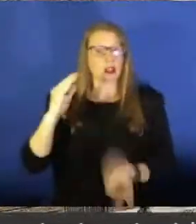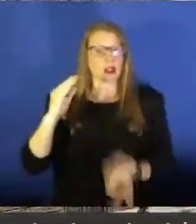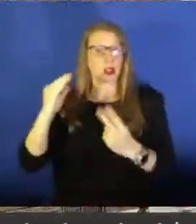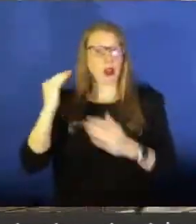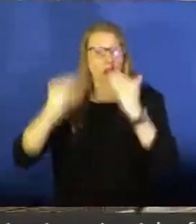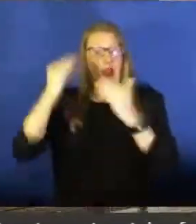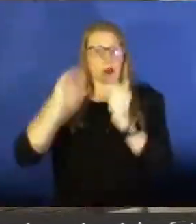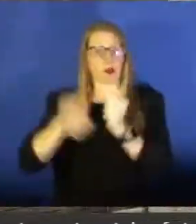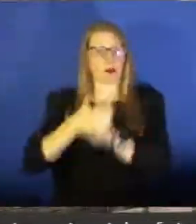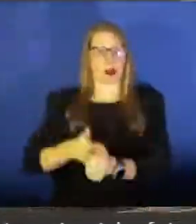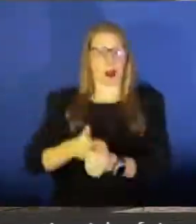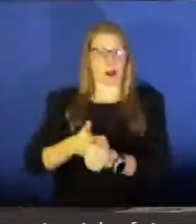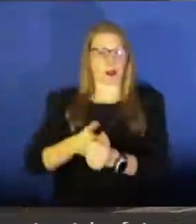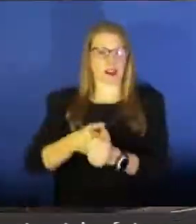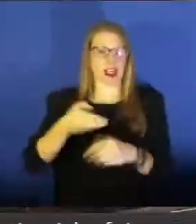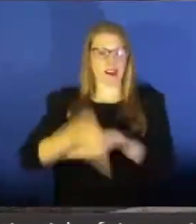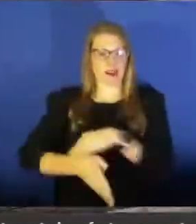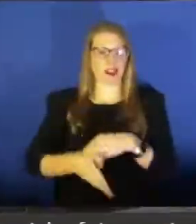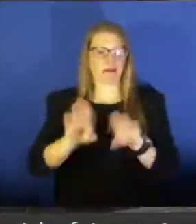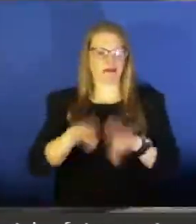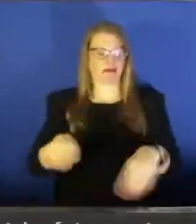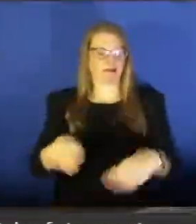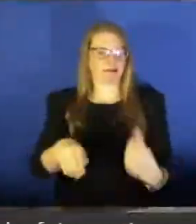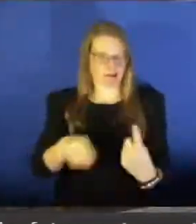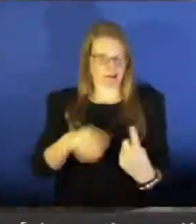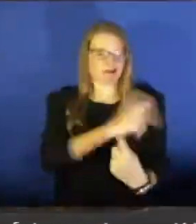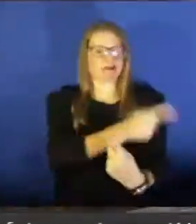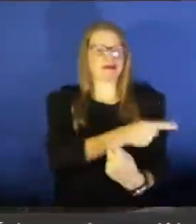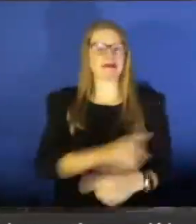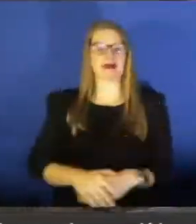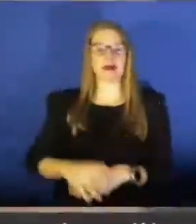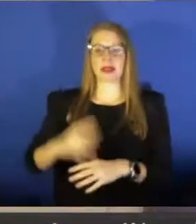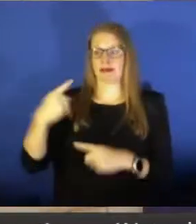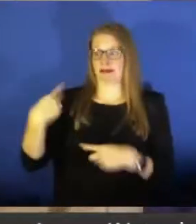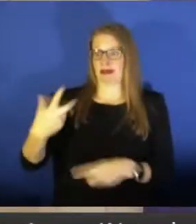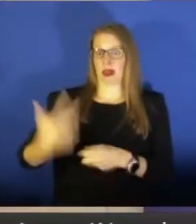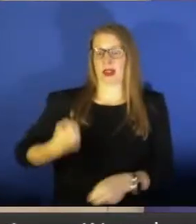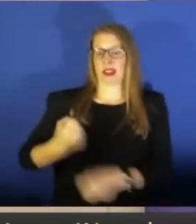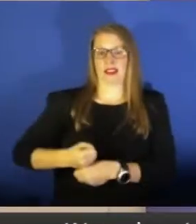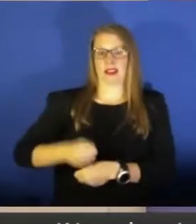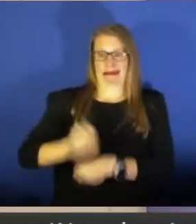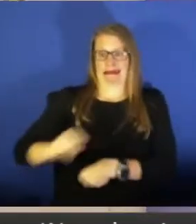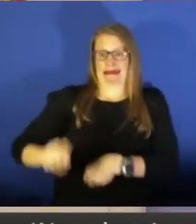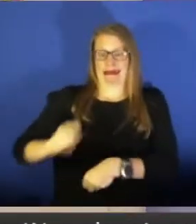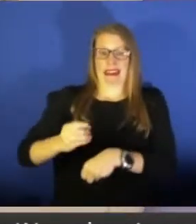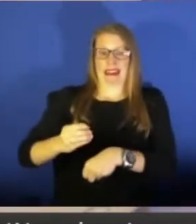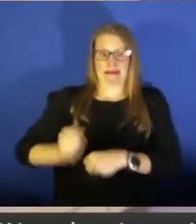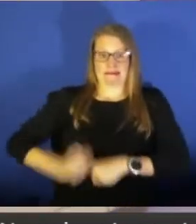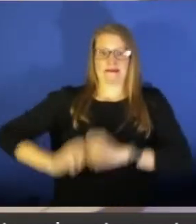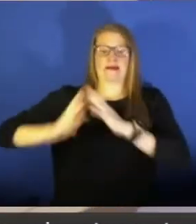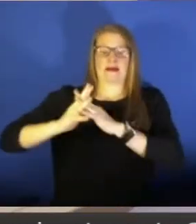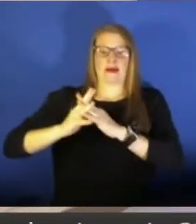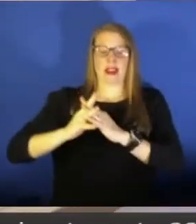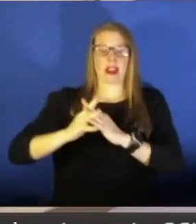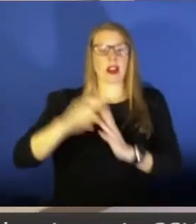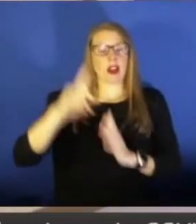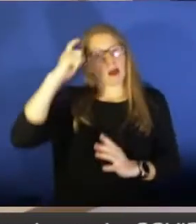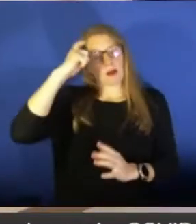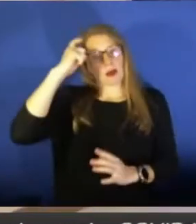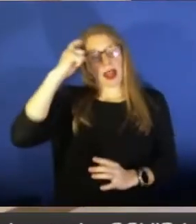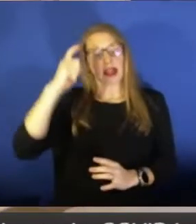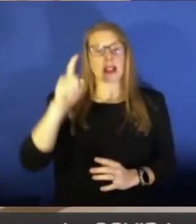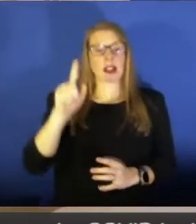after. The Proton Center has been 3 years in the making. This treatment is especially effective to treat brain tumors, ocular tumors, as